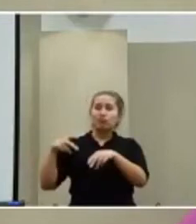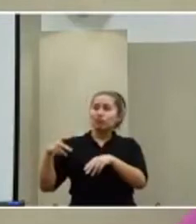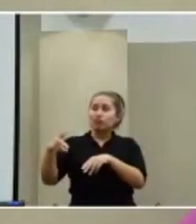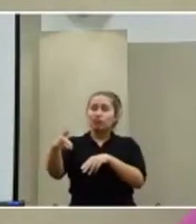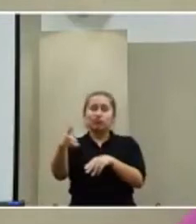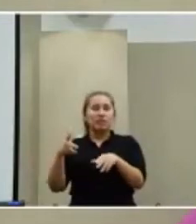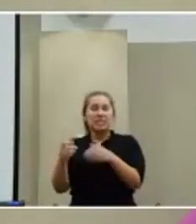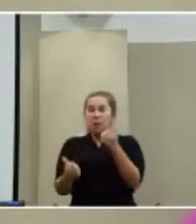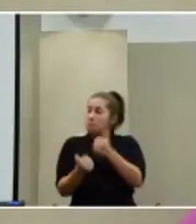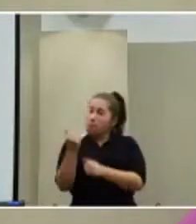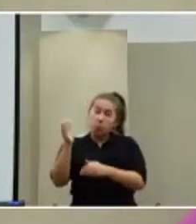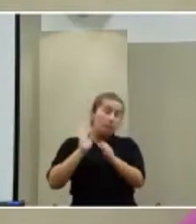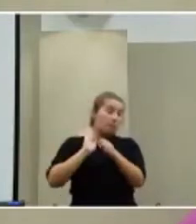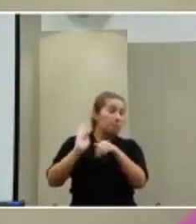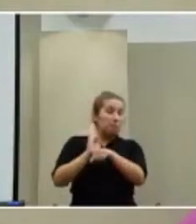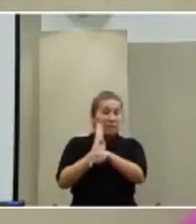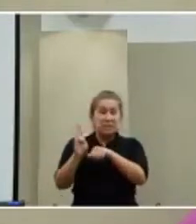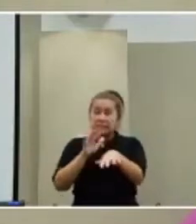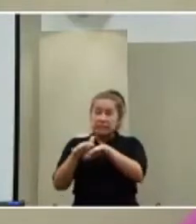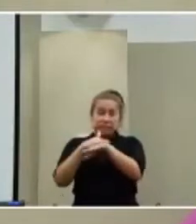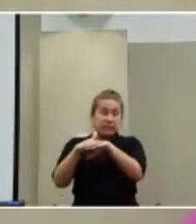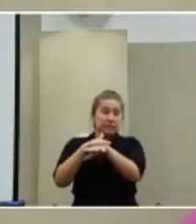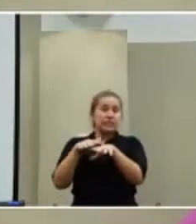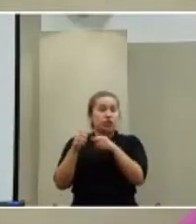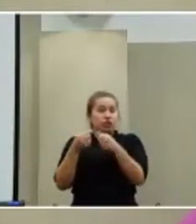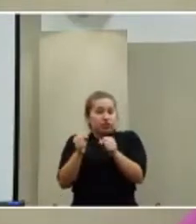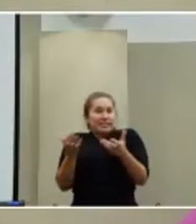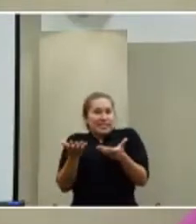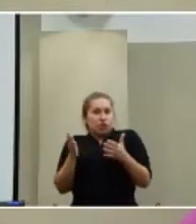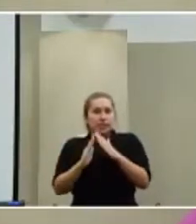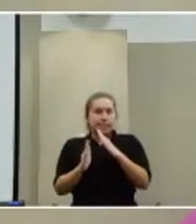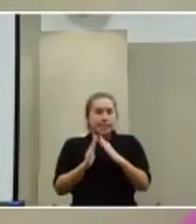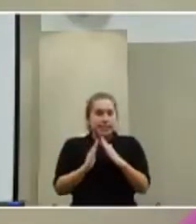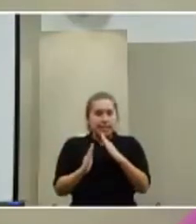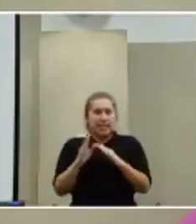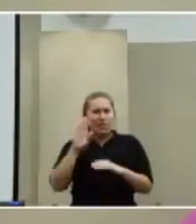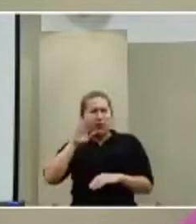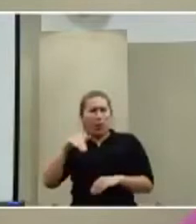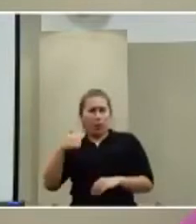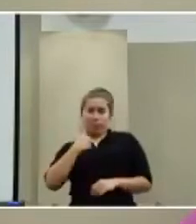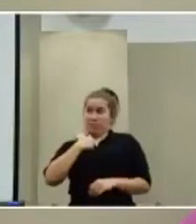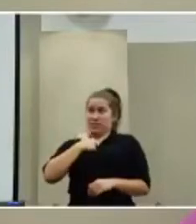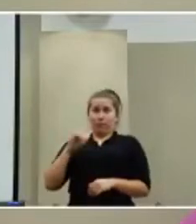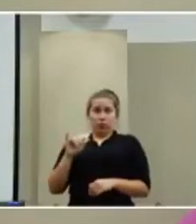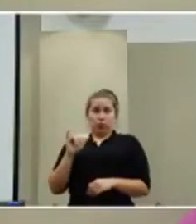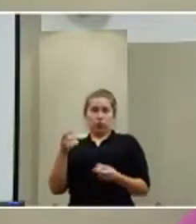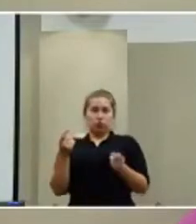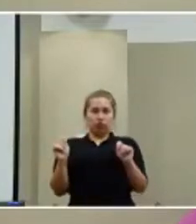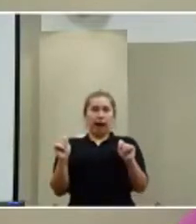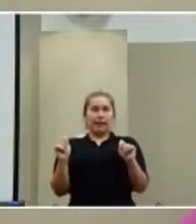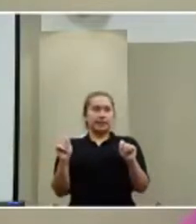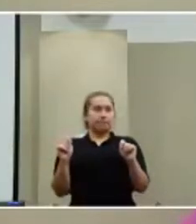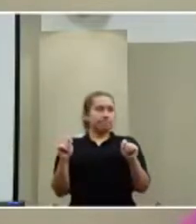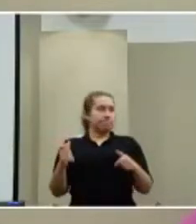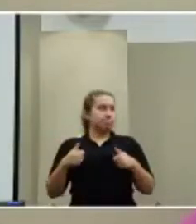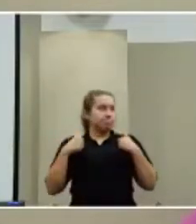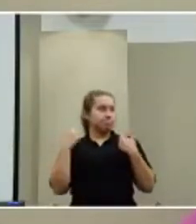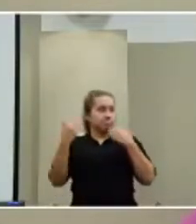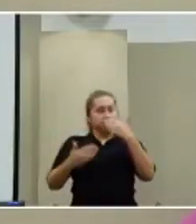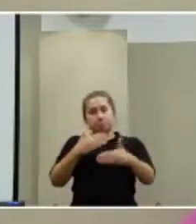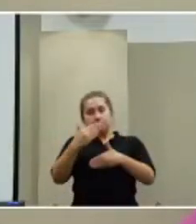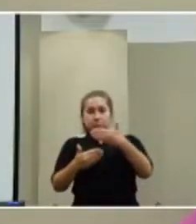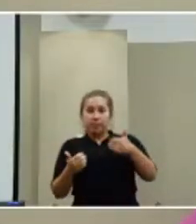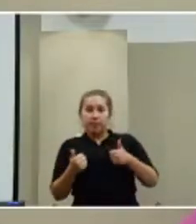of the most busiest streets here in the city, and even myself just trying to live our lives,